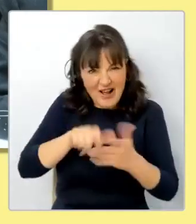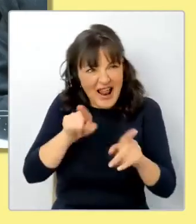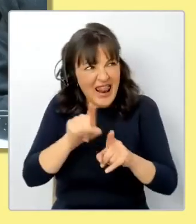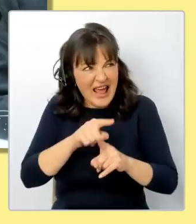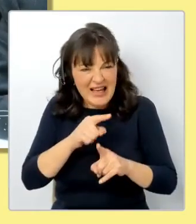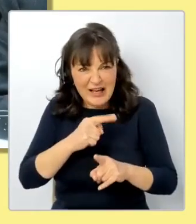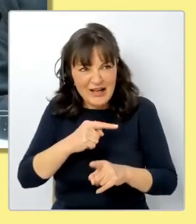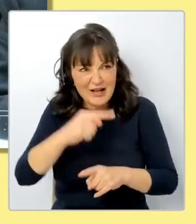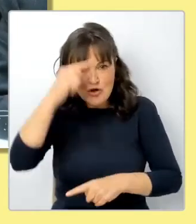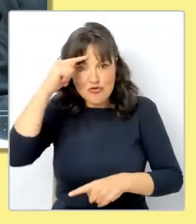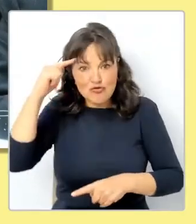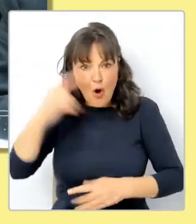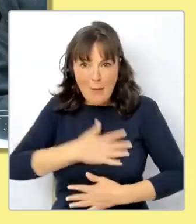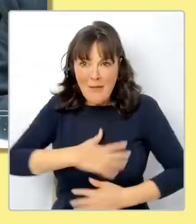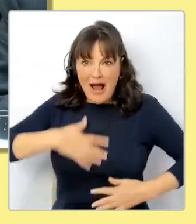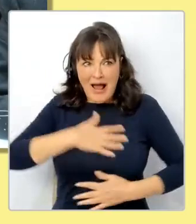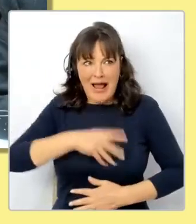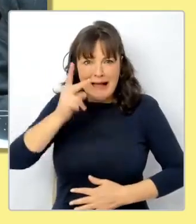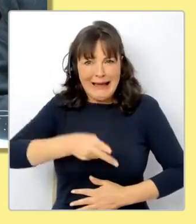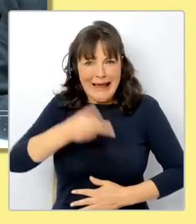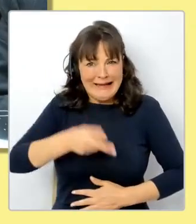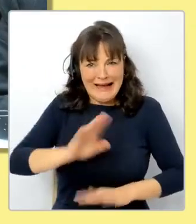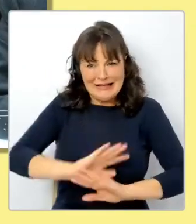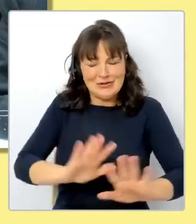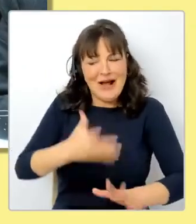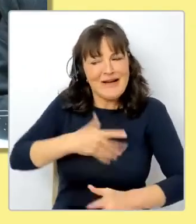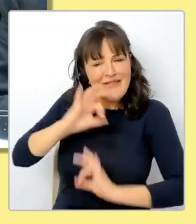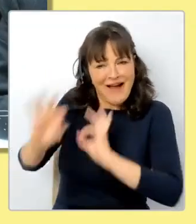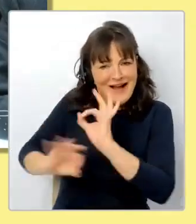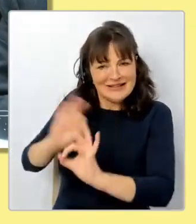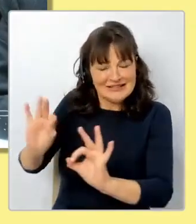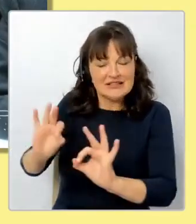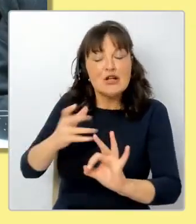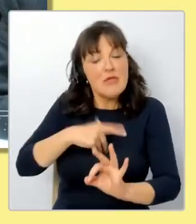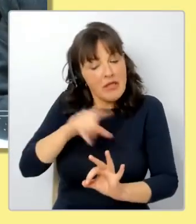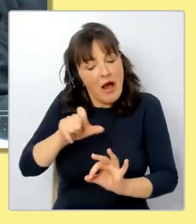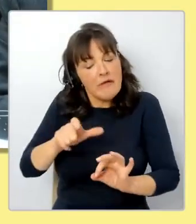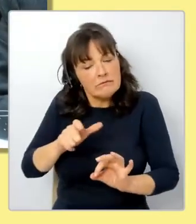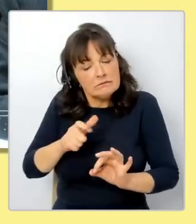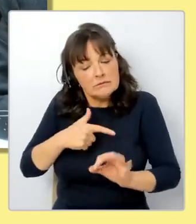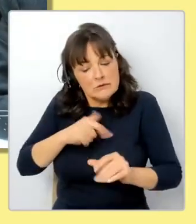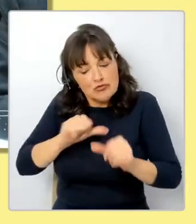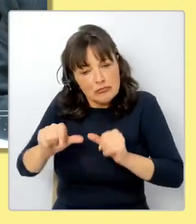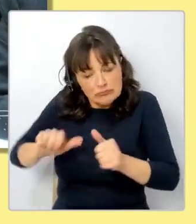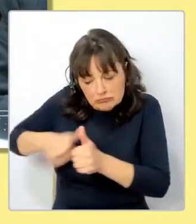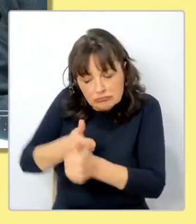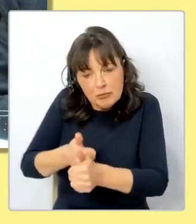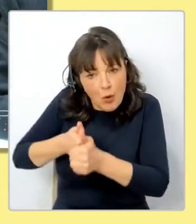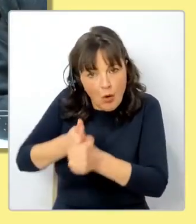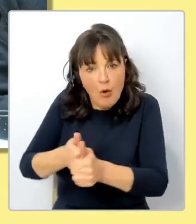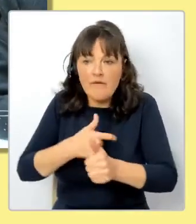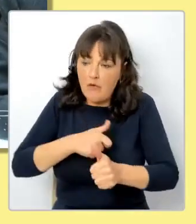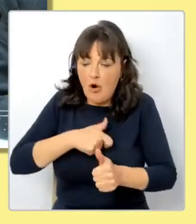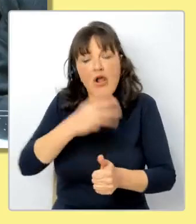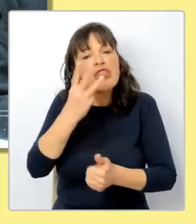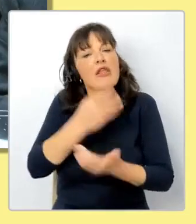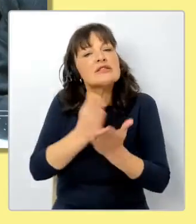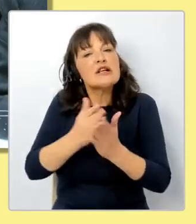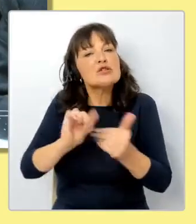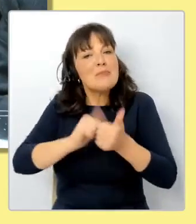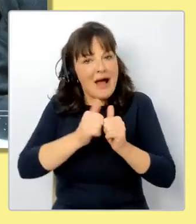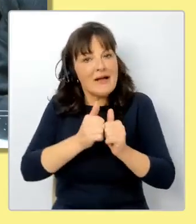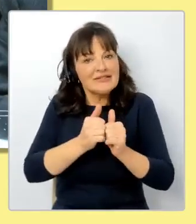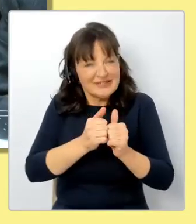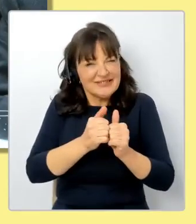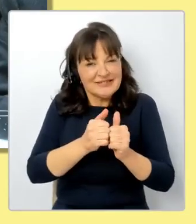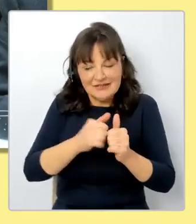they were in the process of recovery. You know, they're receiving support from our third sector partners in Scotland